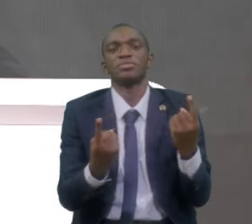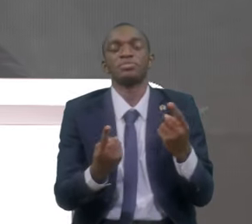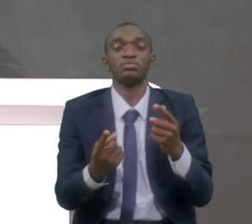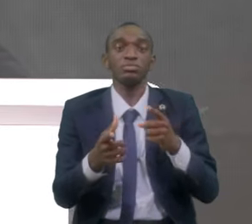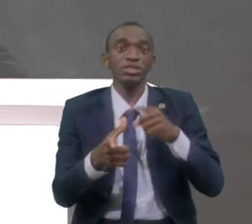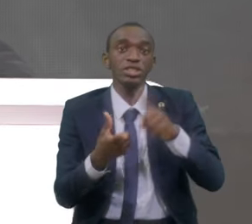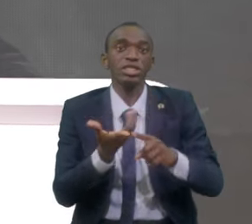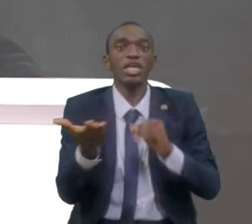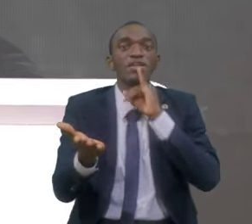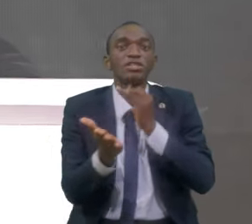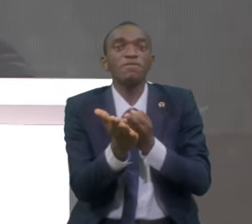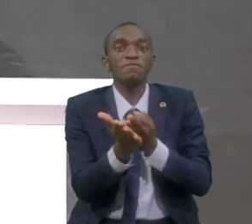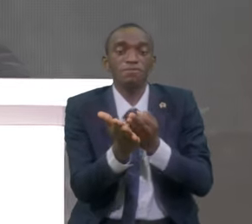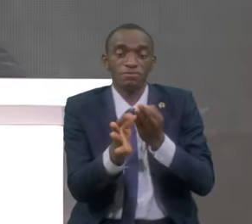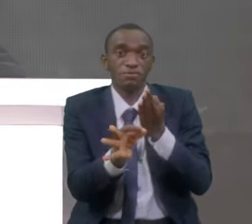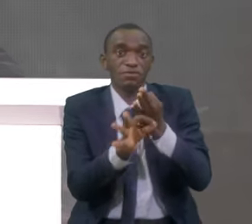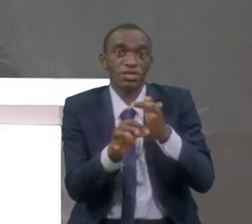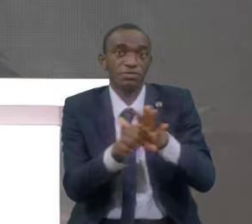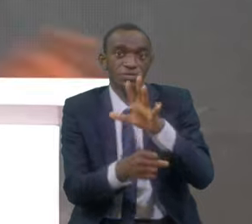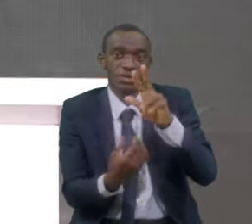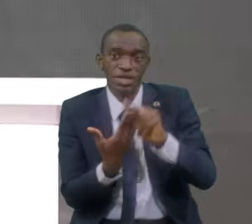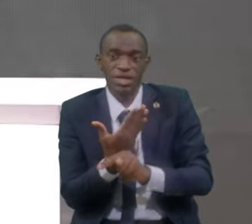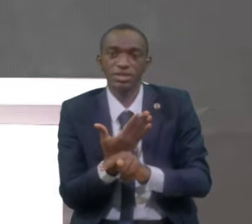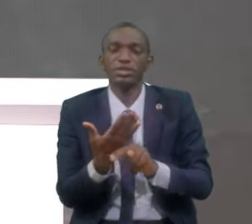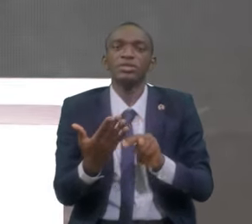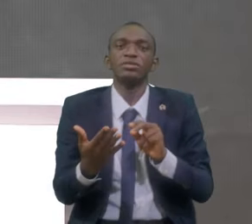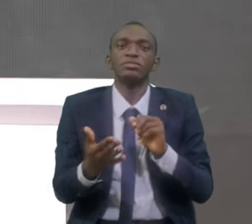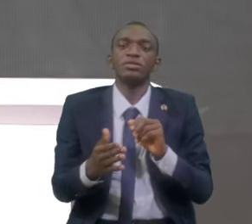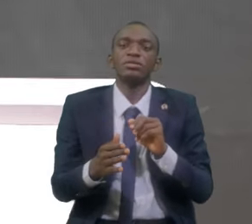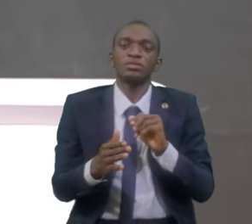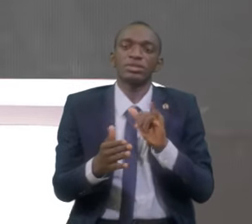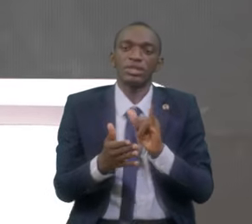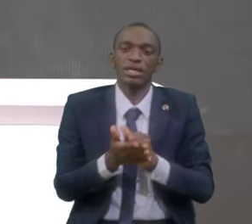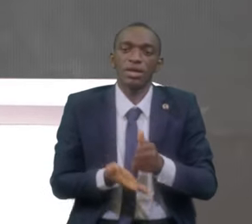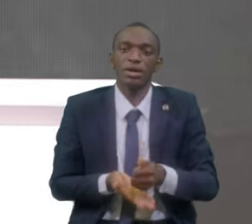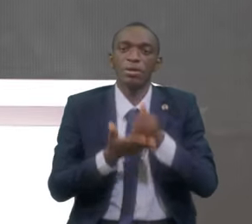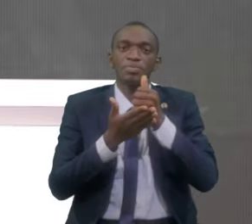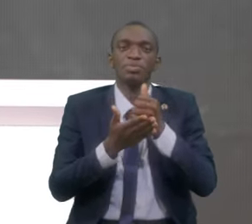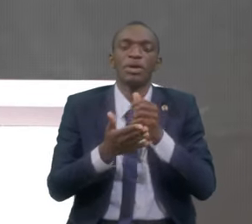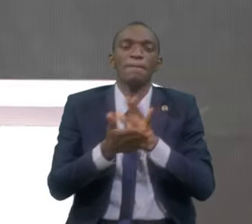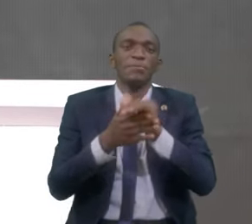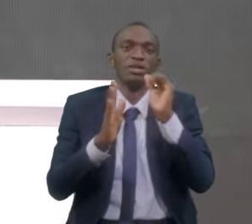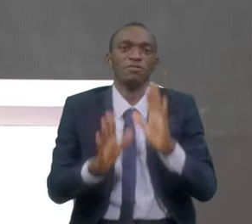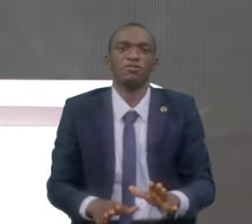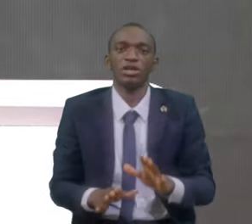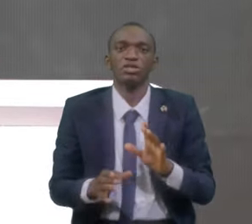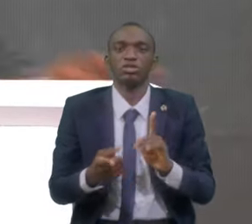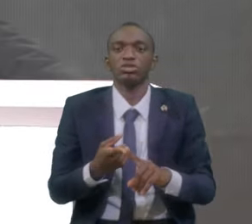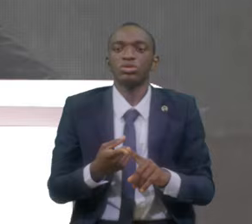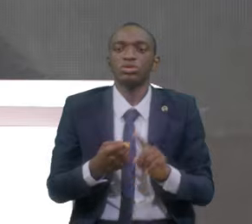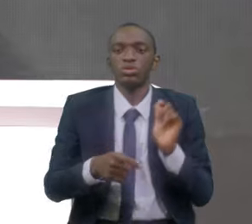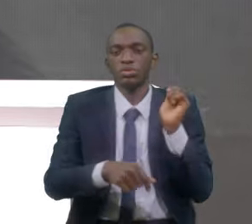delivers from all the things that confronts the saints